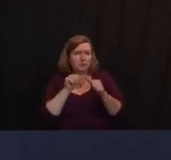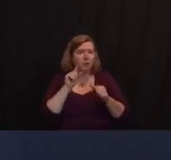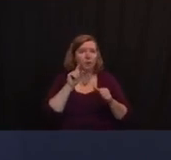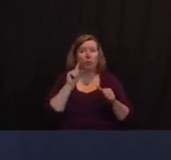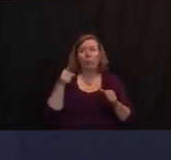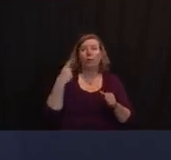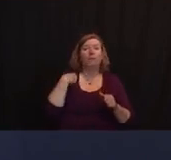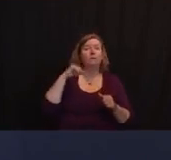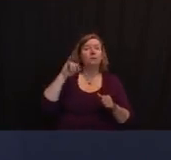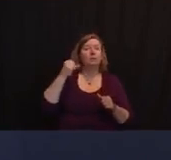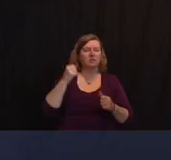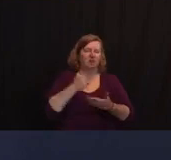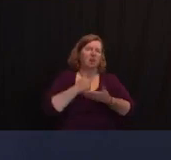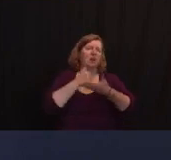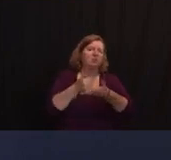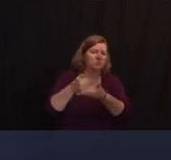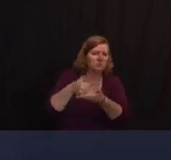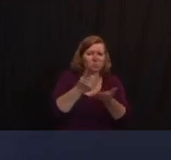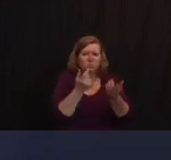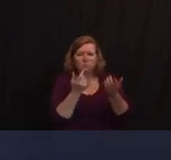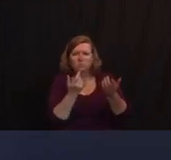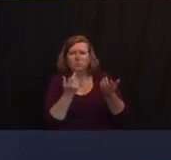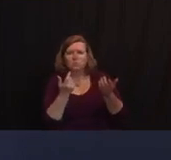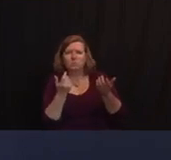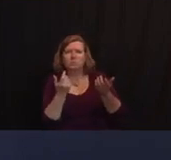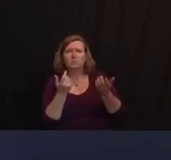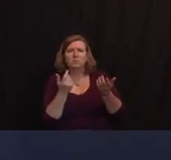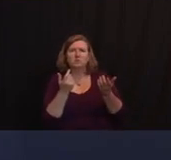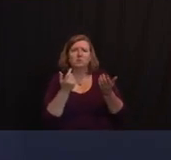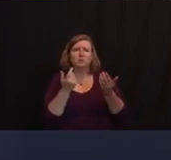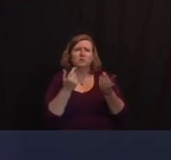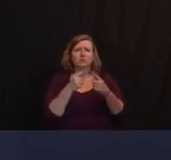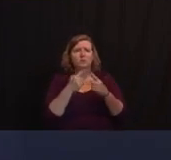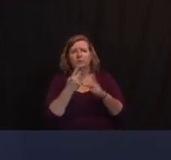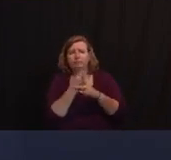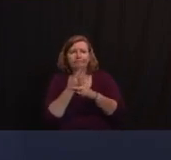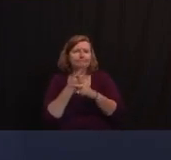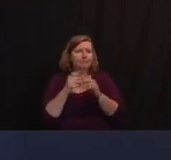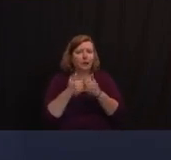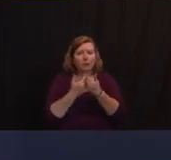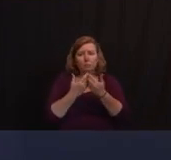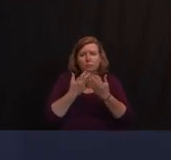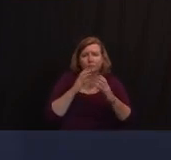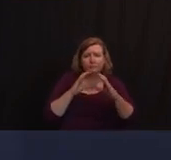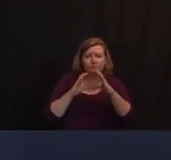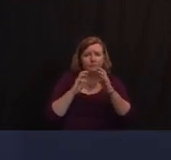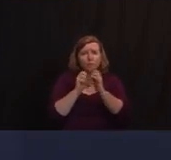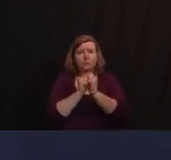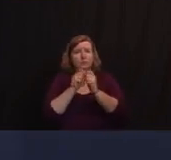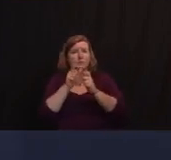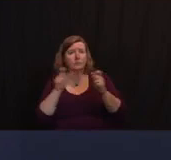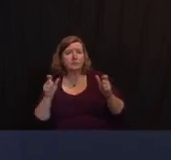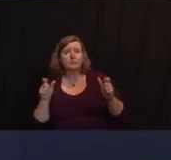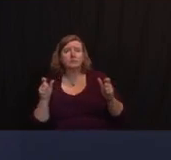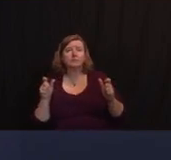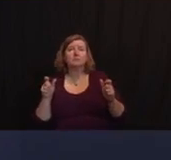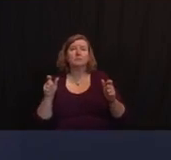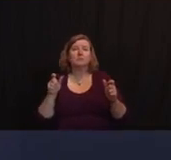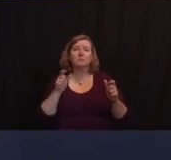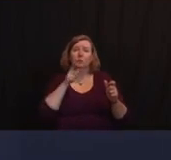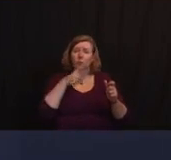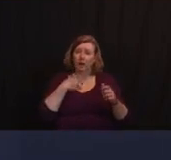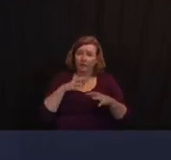with communication to those affected by the pause, including options to schedule appointments at other